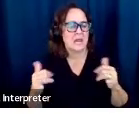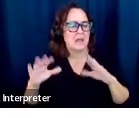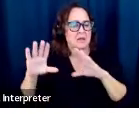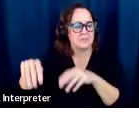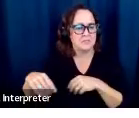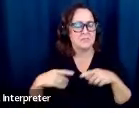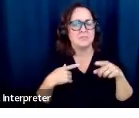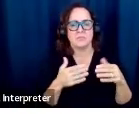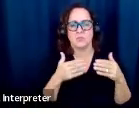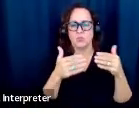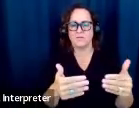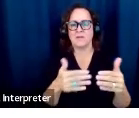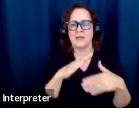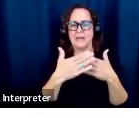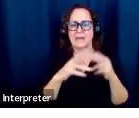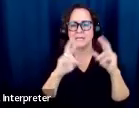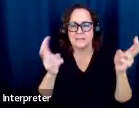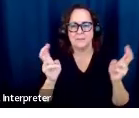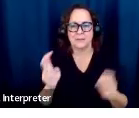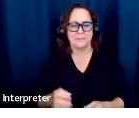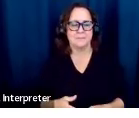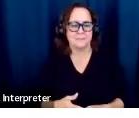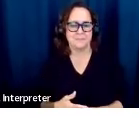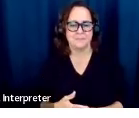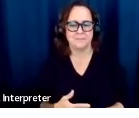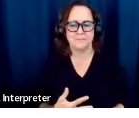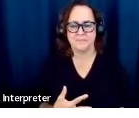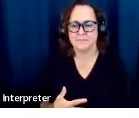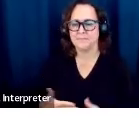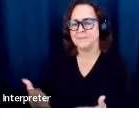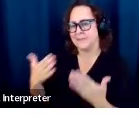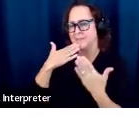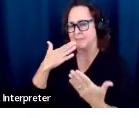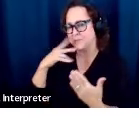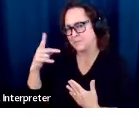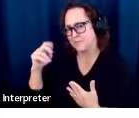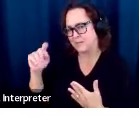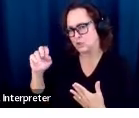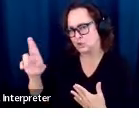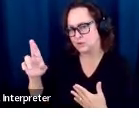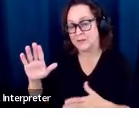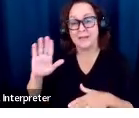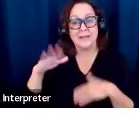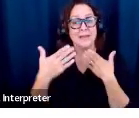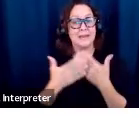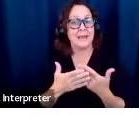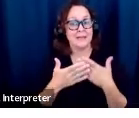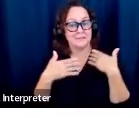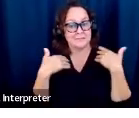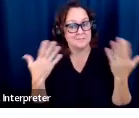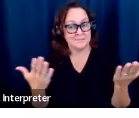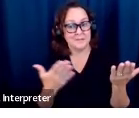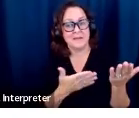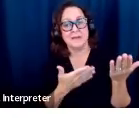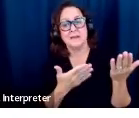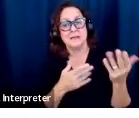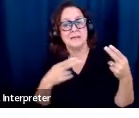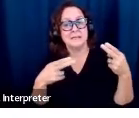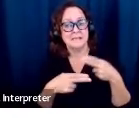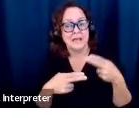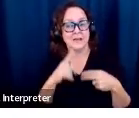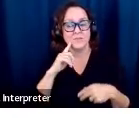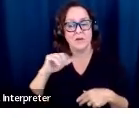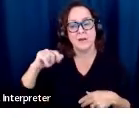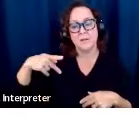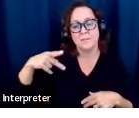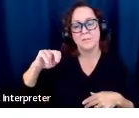we're good to move on. Okay. All right. Great. Thank you so much, Peter. So next up, I have some slides on Appendix